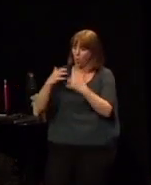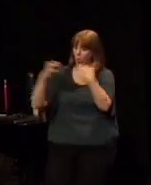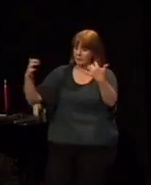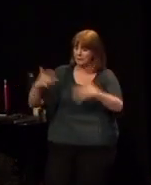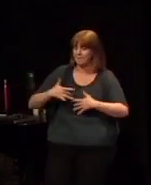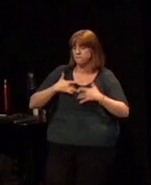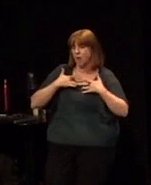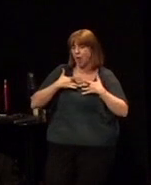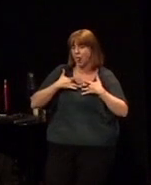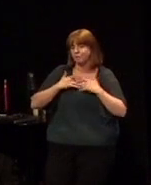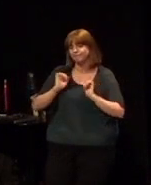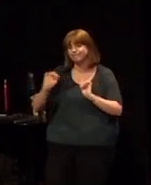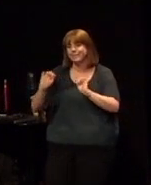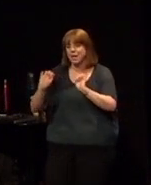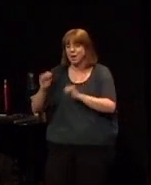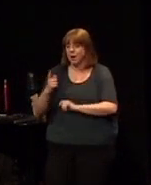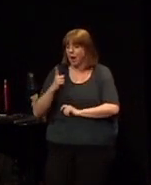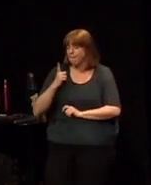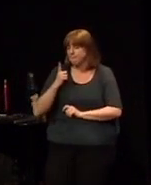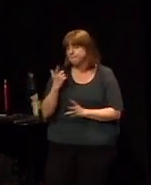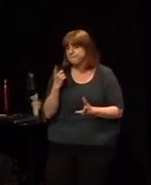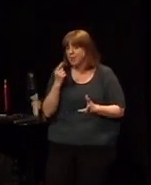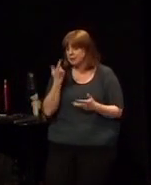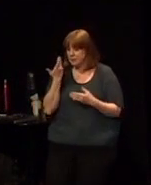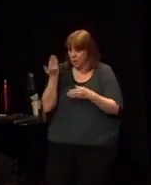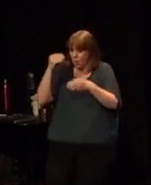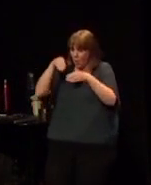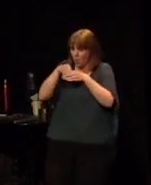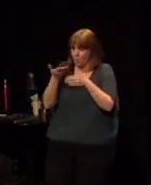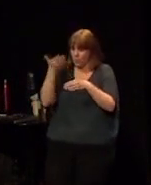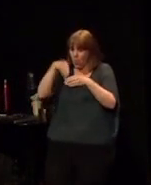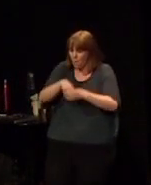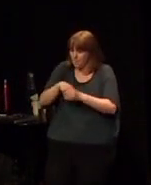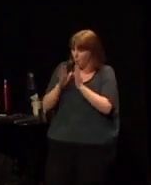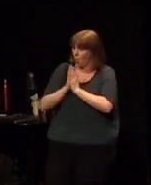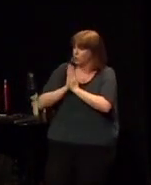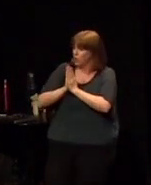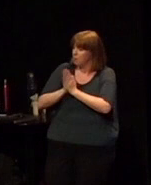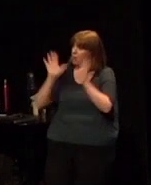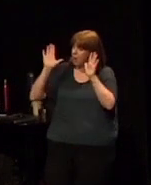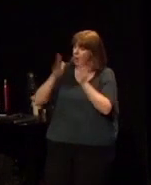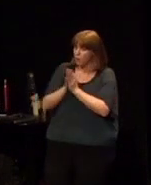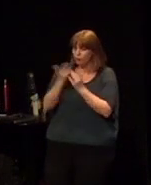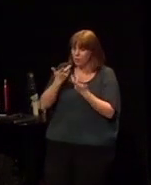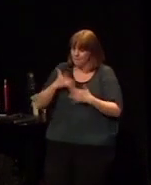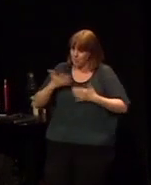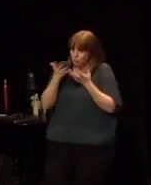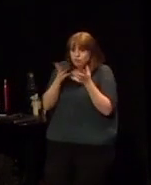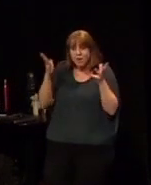that their ability to immerse themselves in worship was